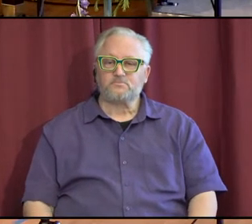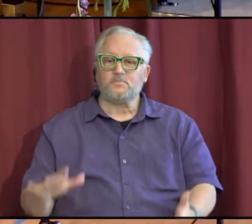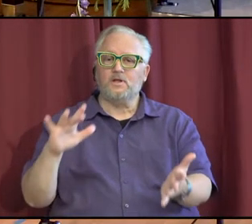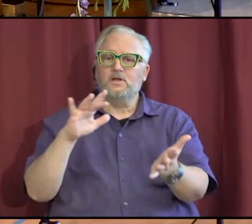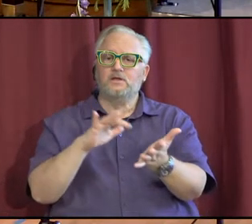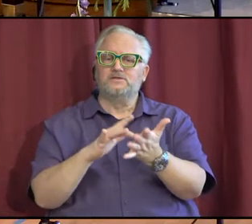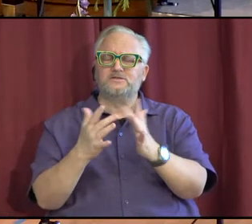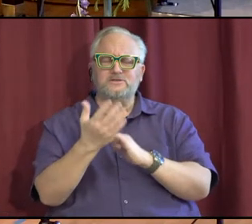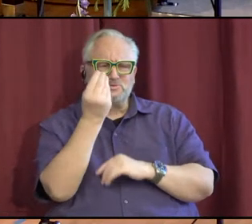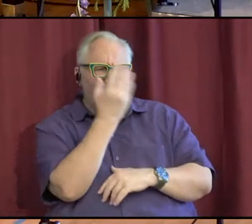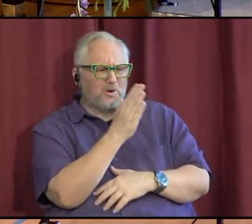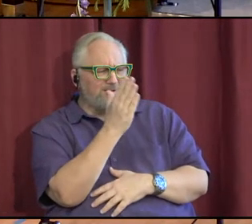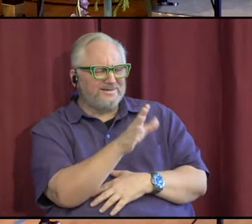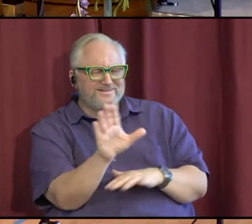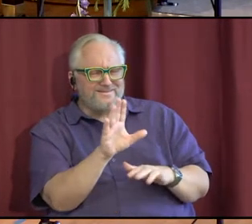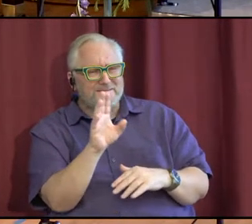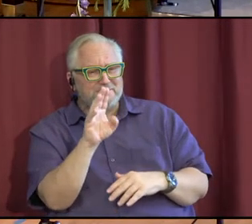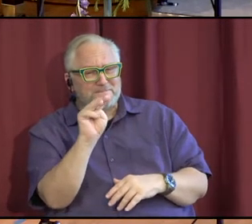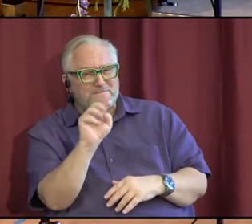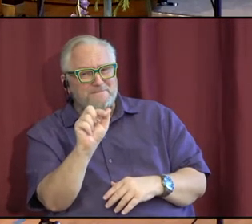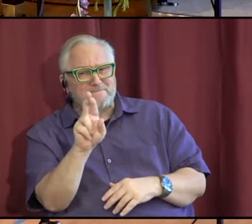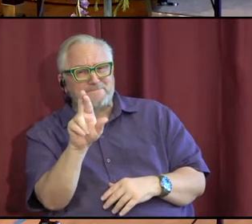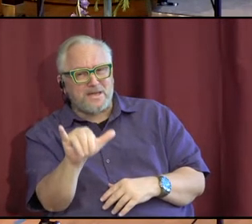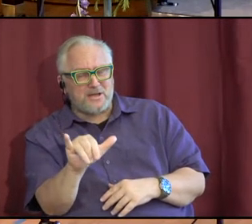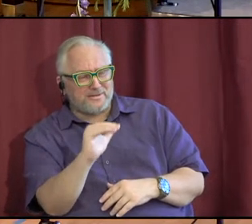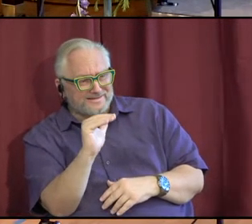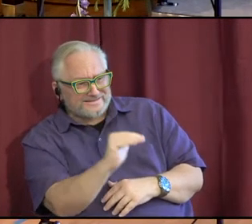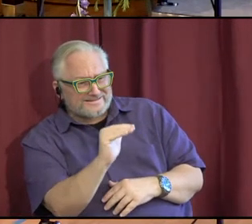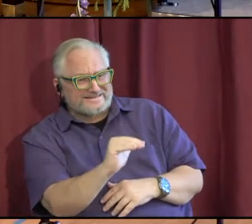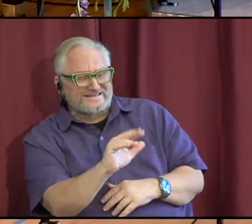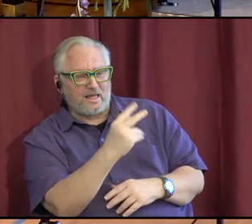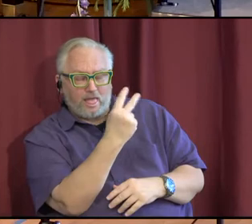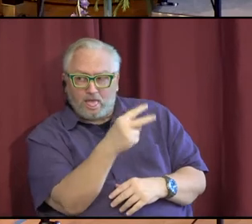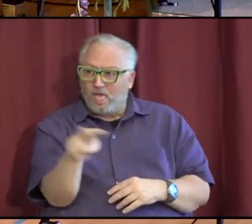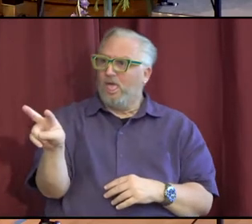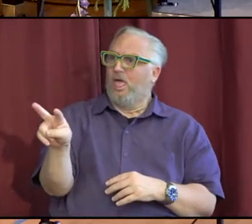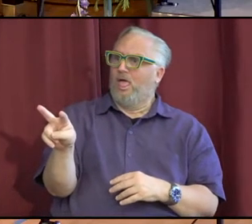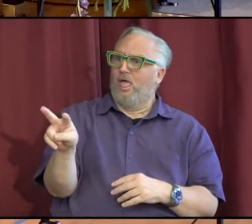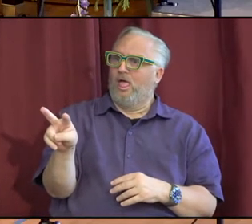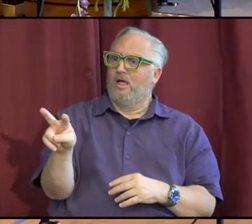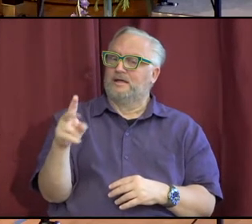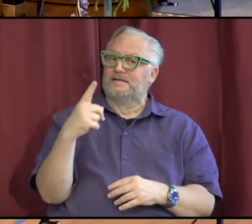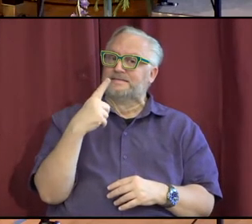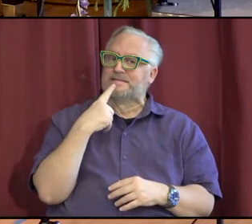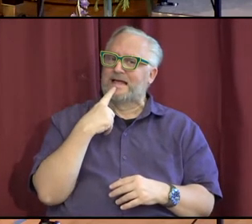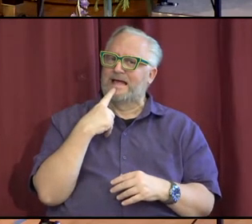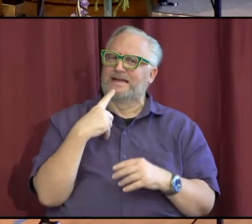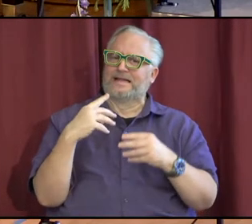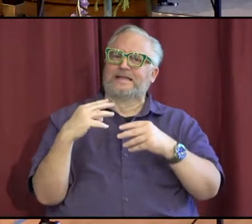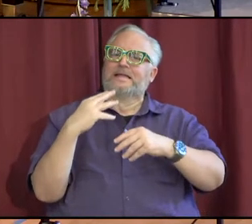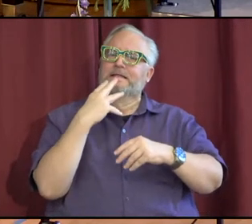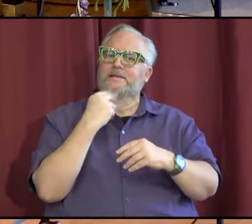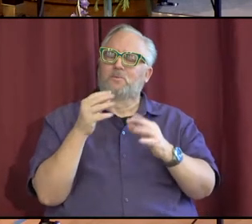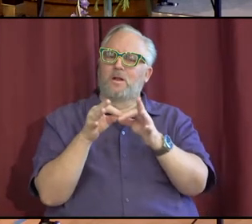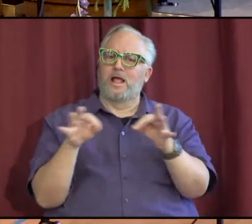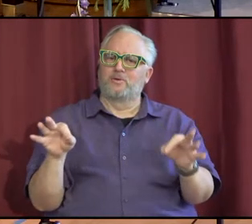Jesus said to her, "Mary." She turned and said to him in Hebrew,